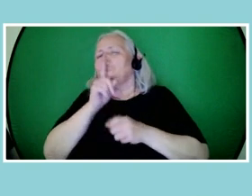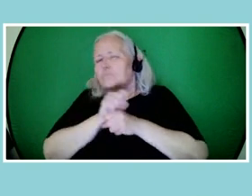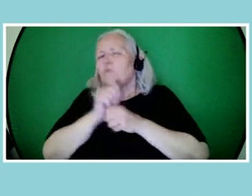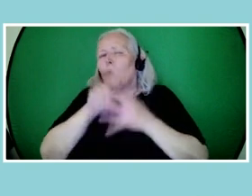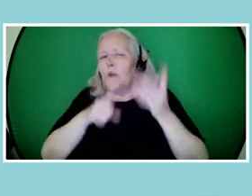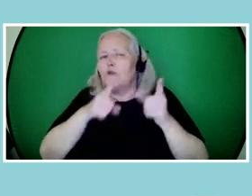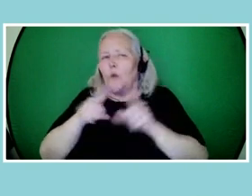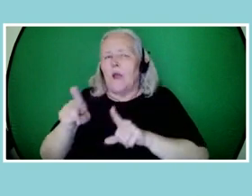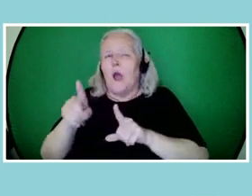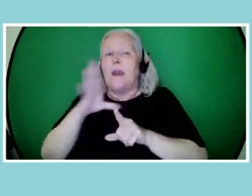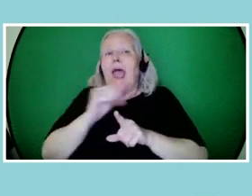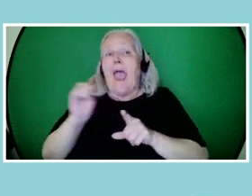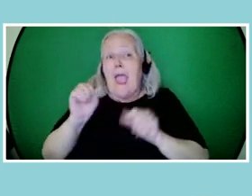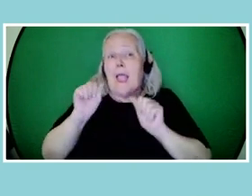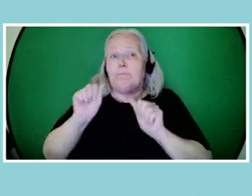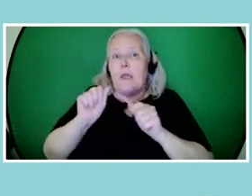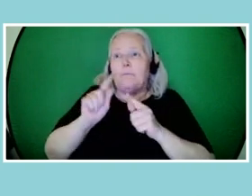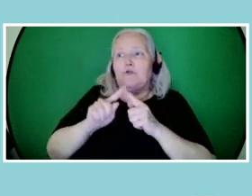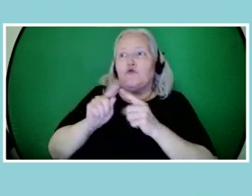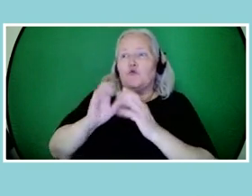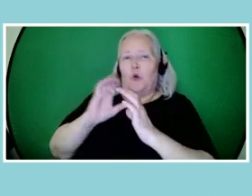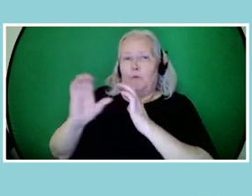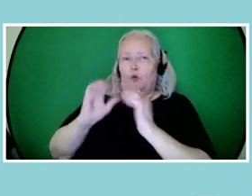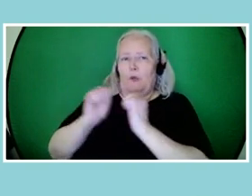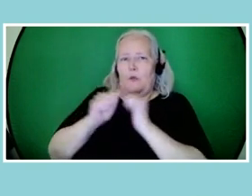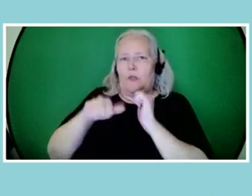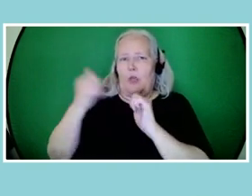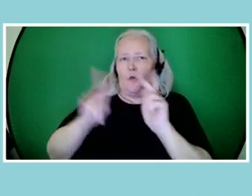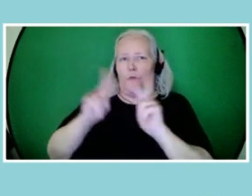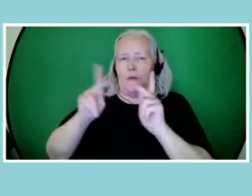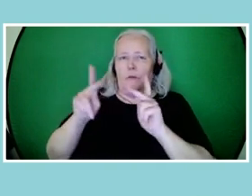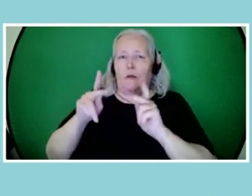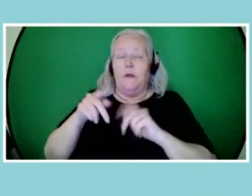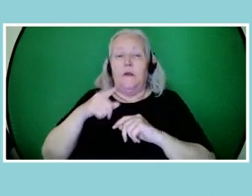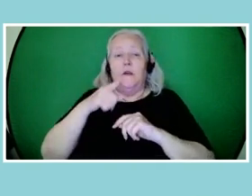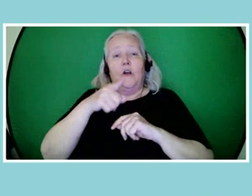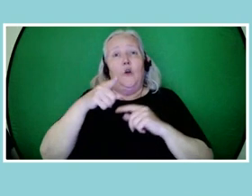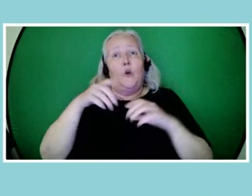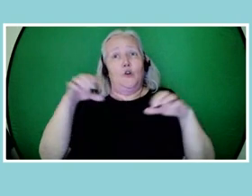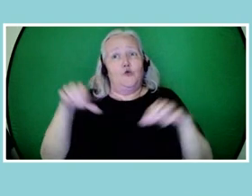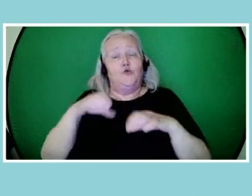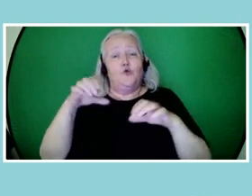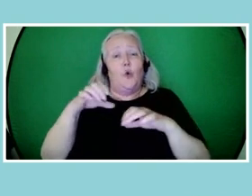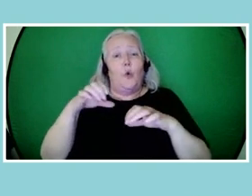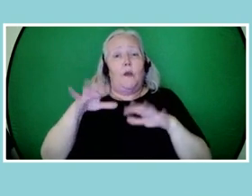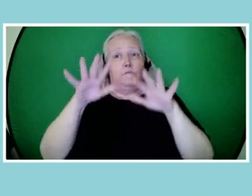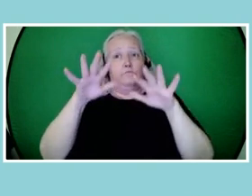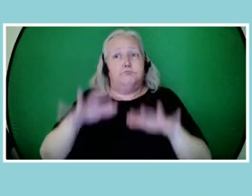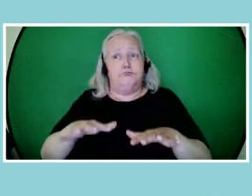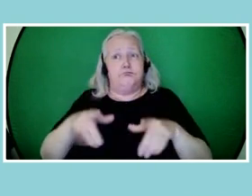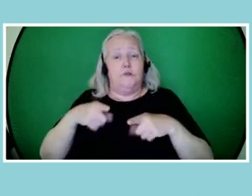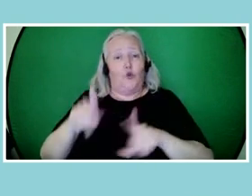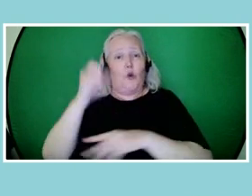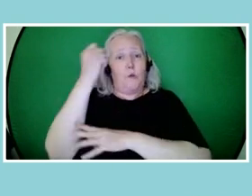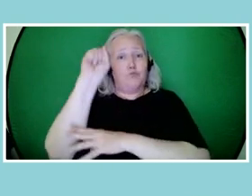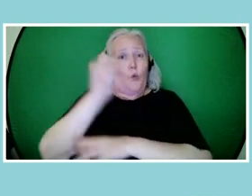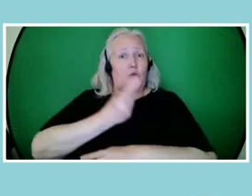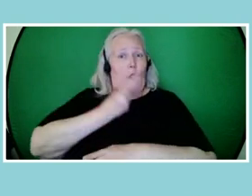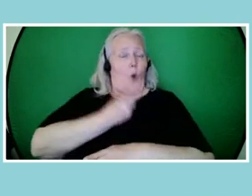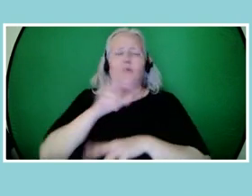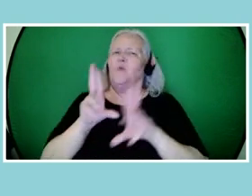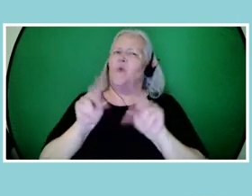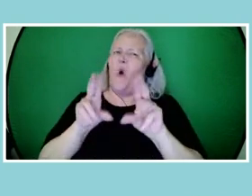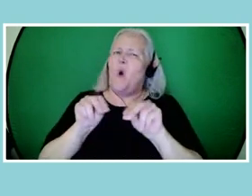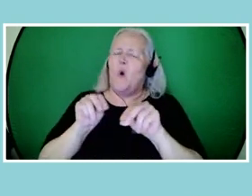right? You should never try to do de-escalation at a protest alone. So have a team member, and this is a